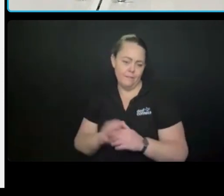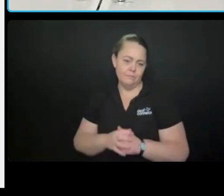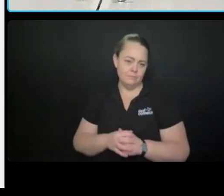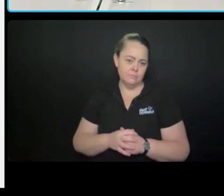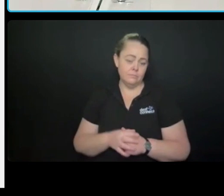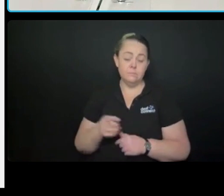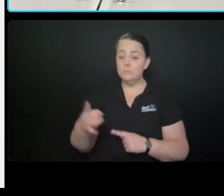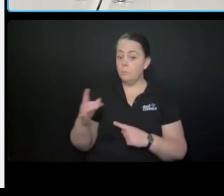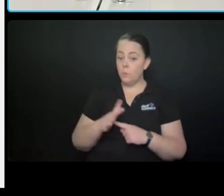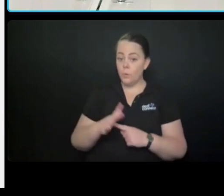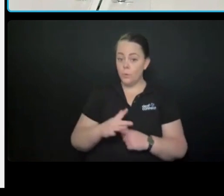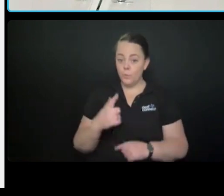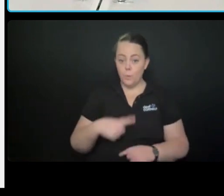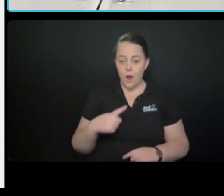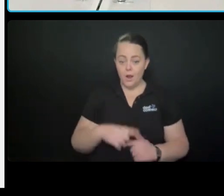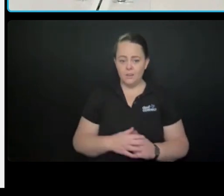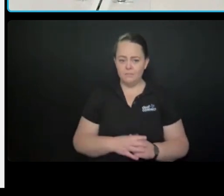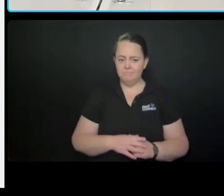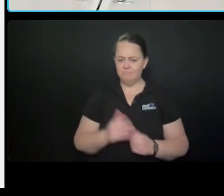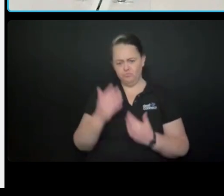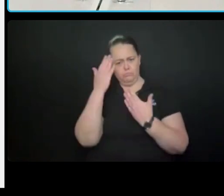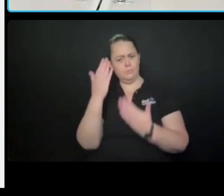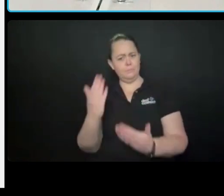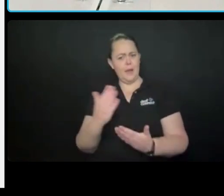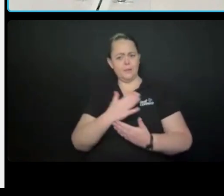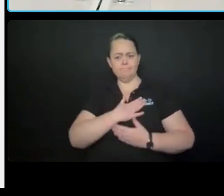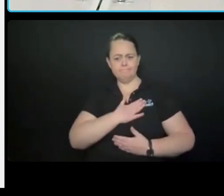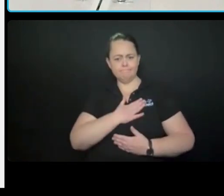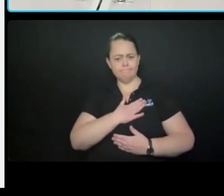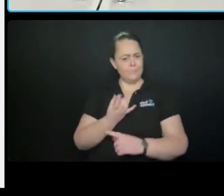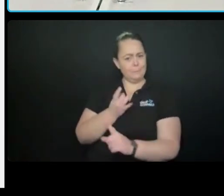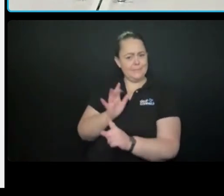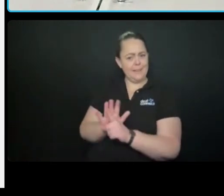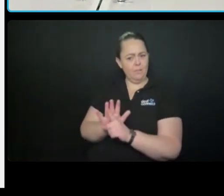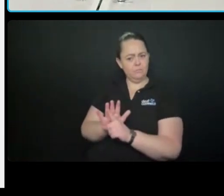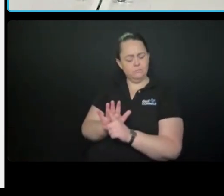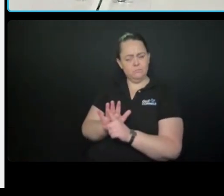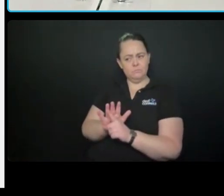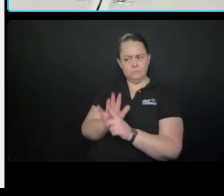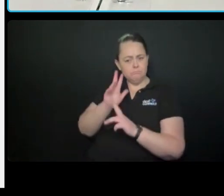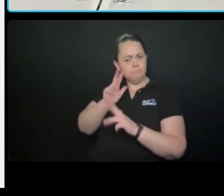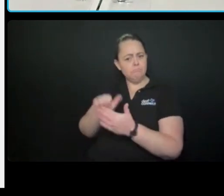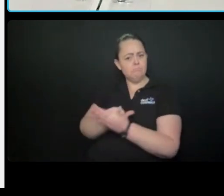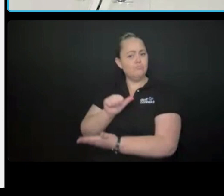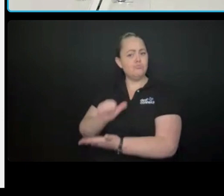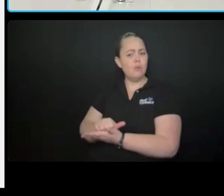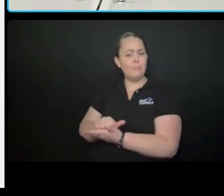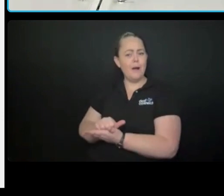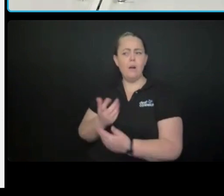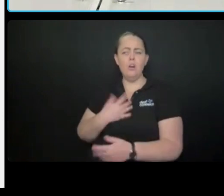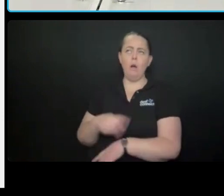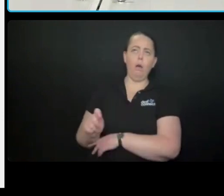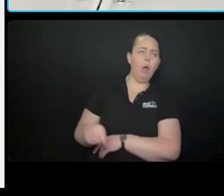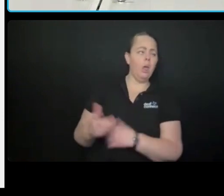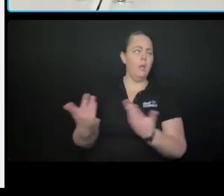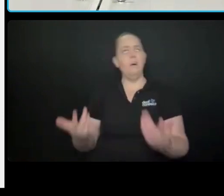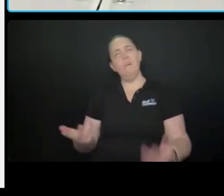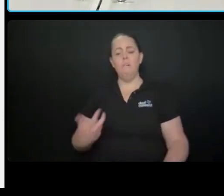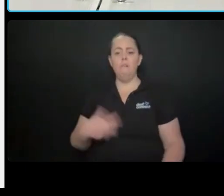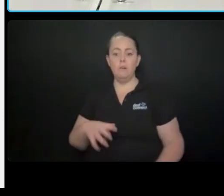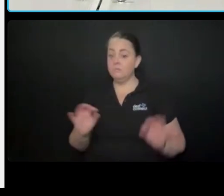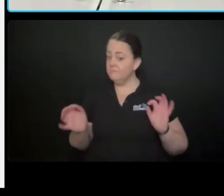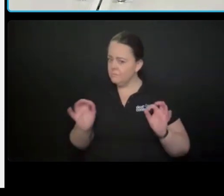in terms of a person's dignity and well-being in receiving good continence care, but also because